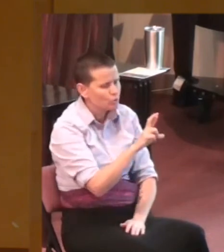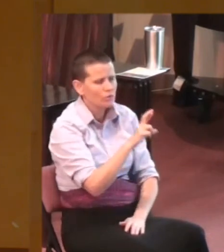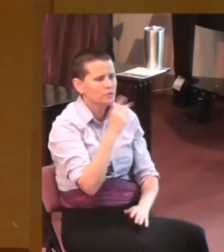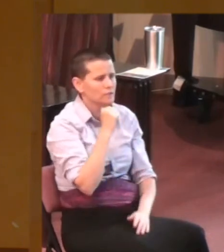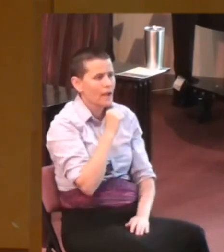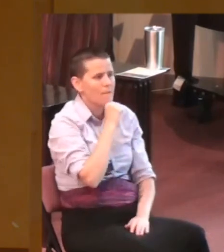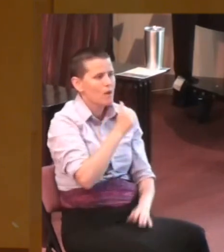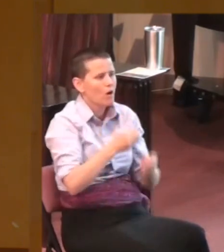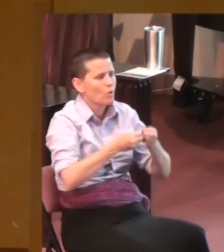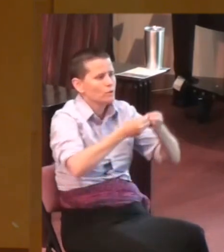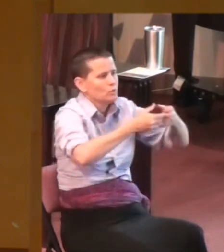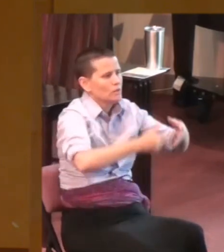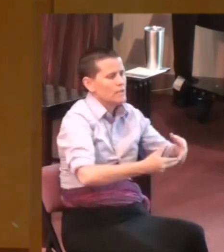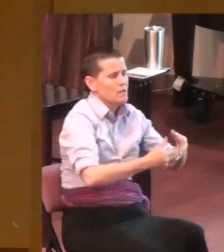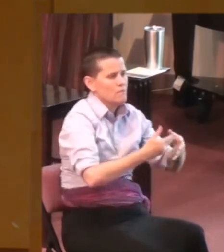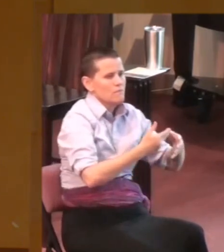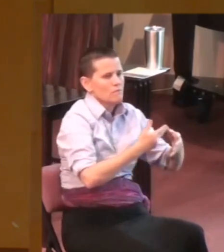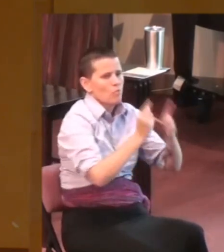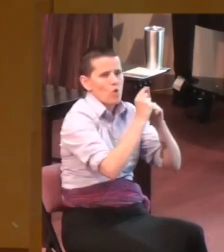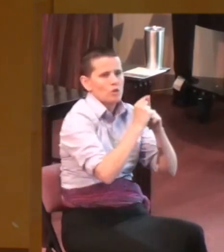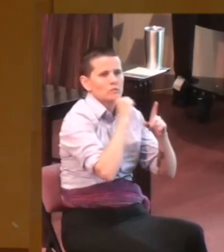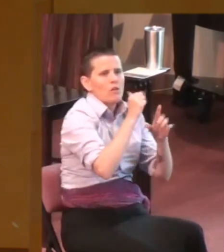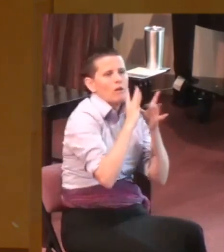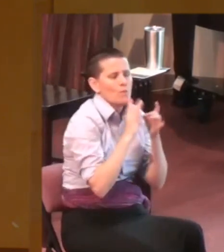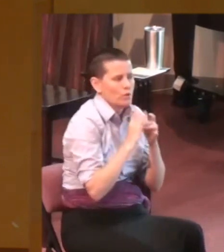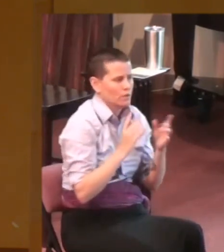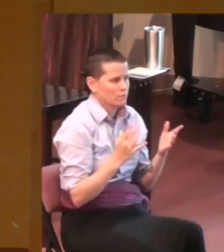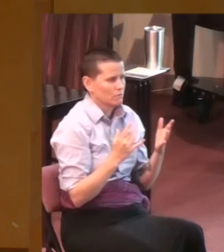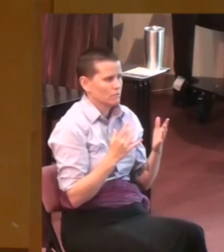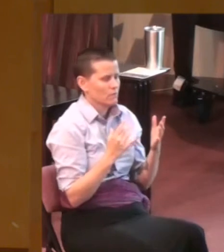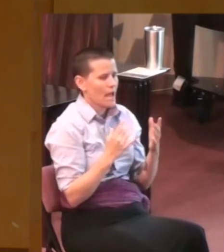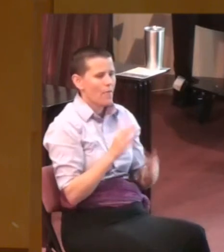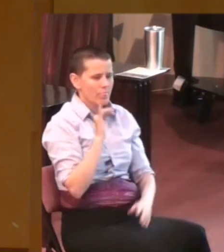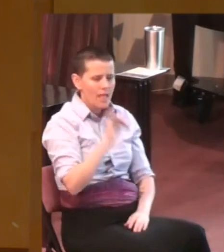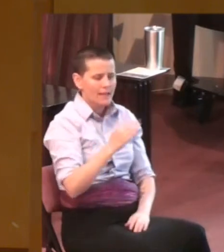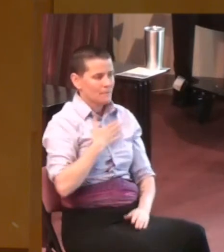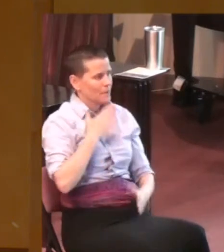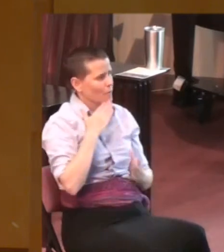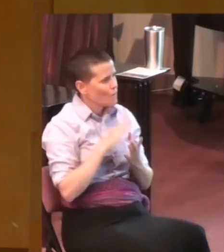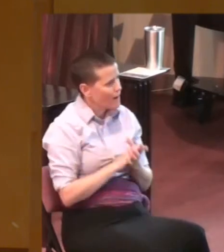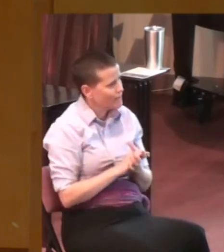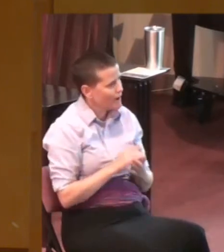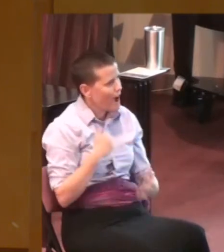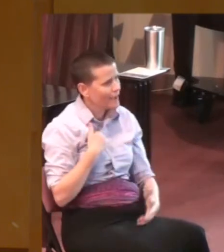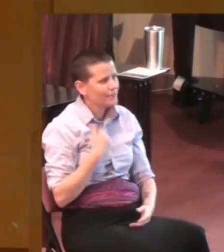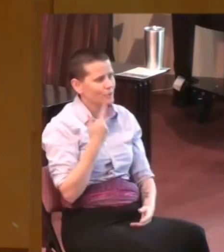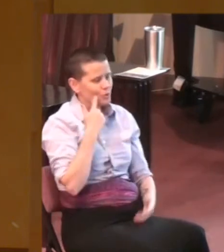left unsaid. And that's her life. That's my bride that I get to work life out